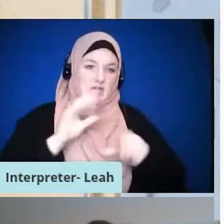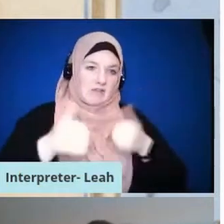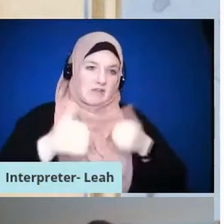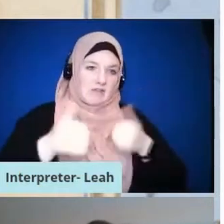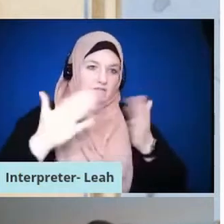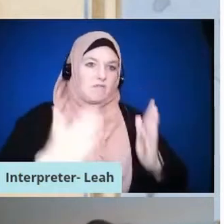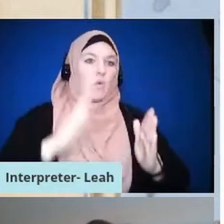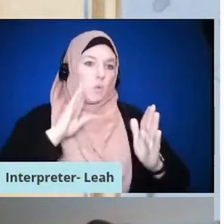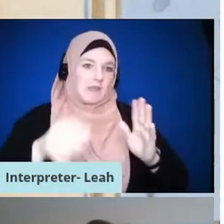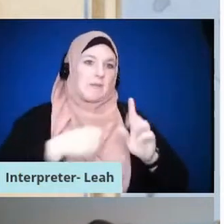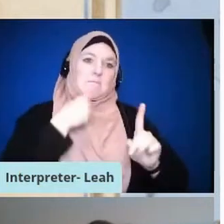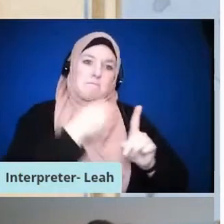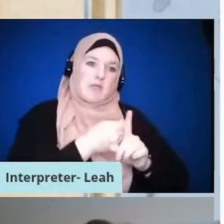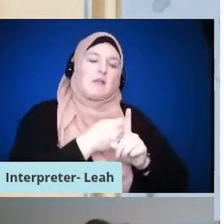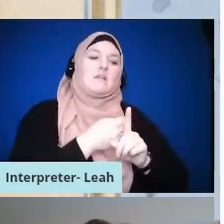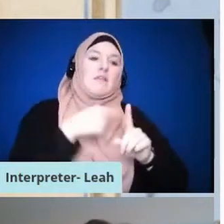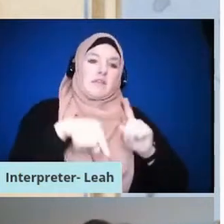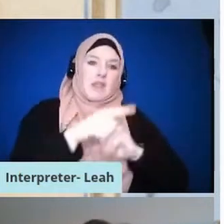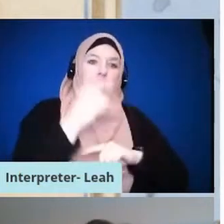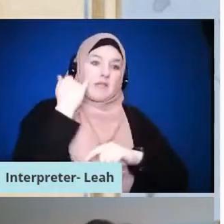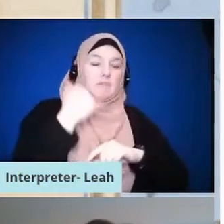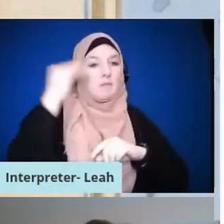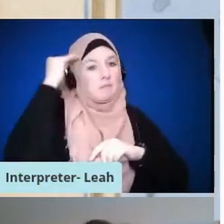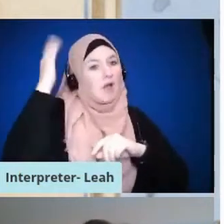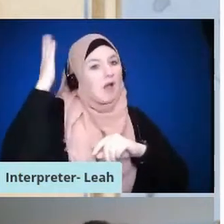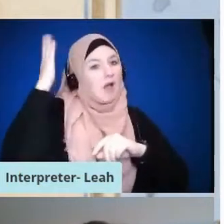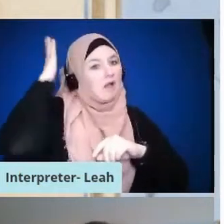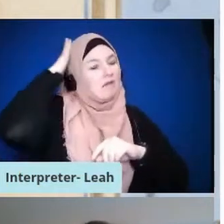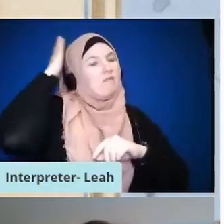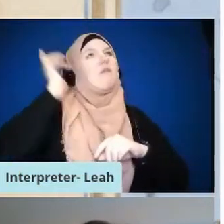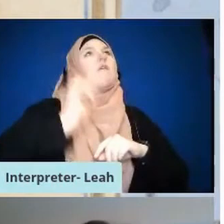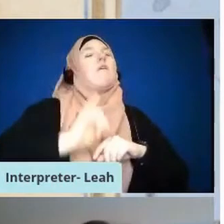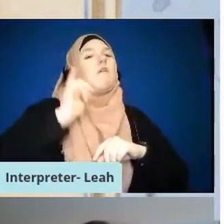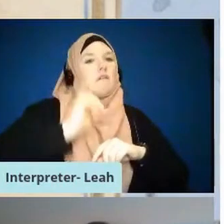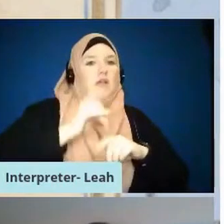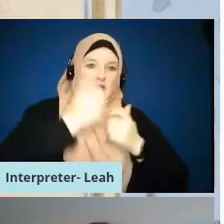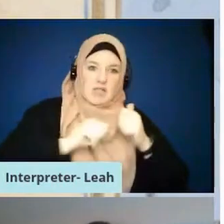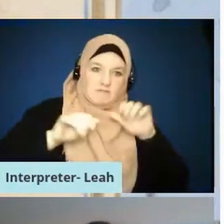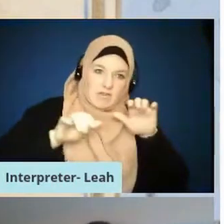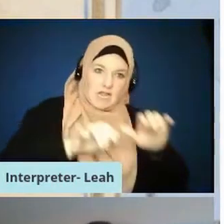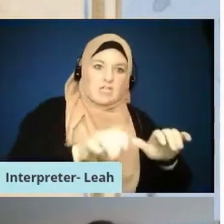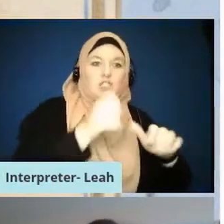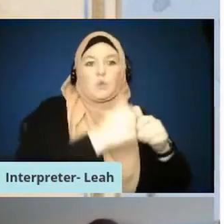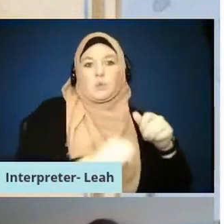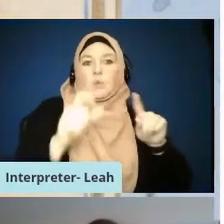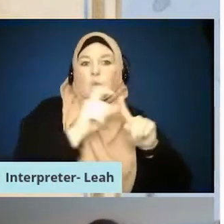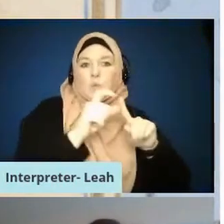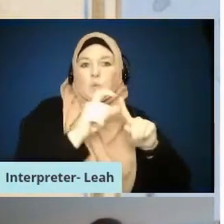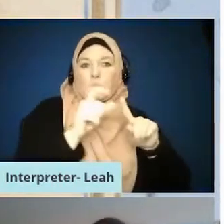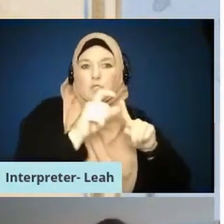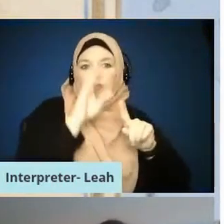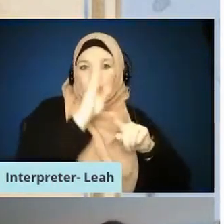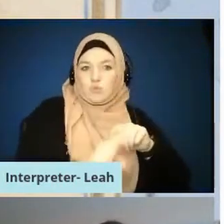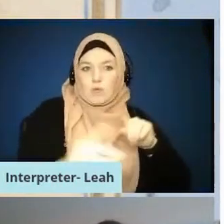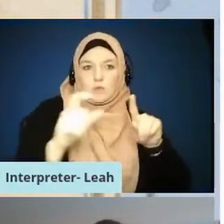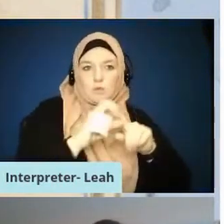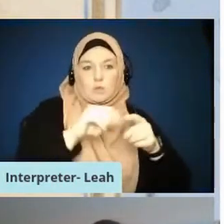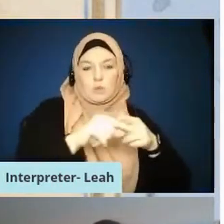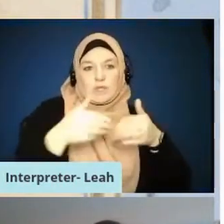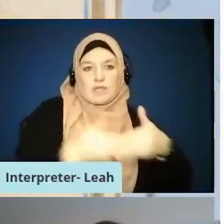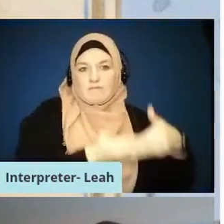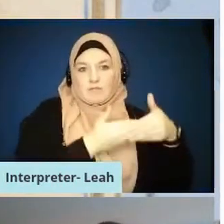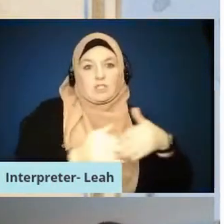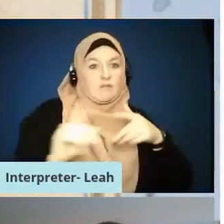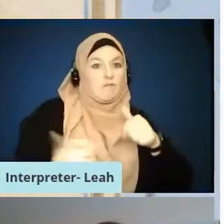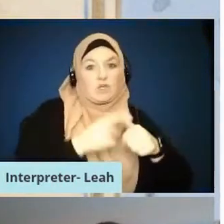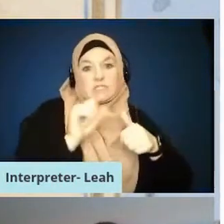will impact by being mindful about every action and word we direct towards infants. The